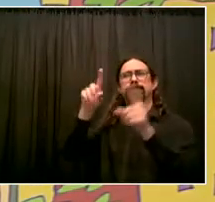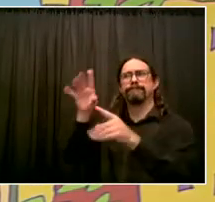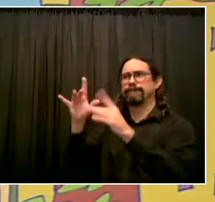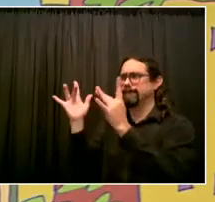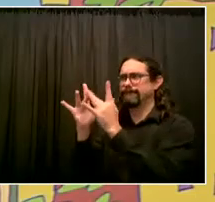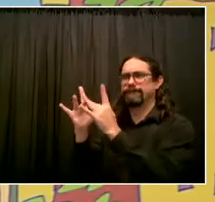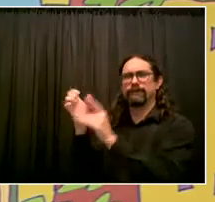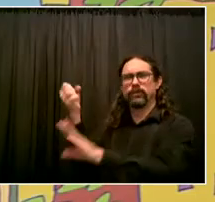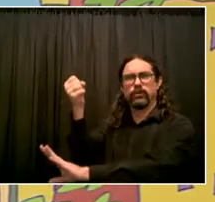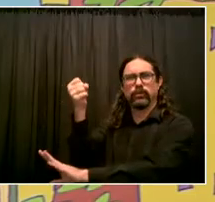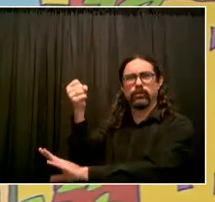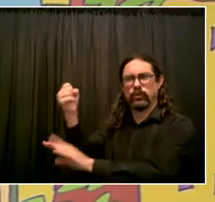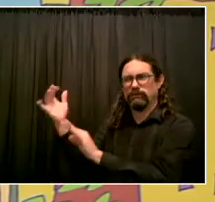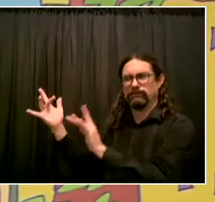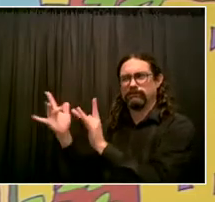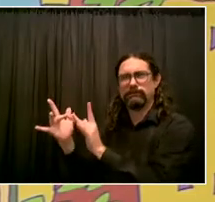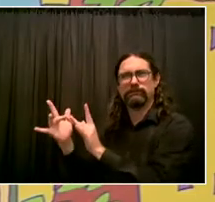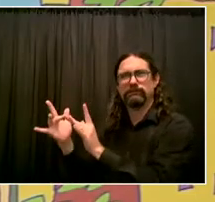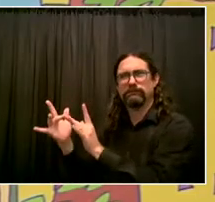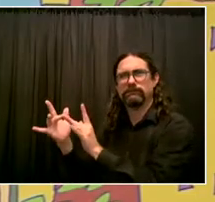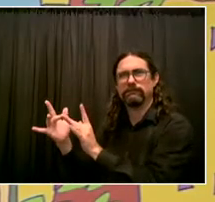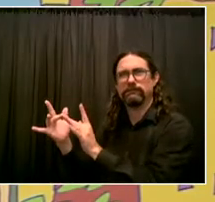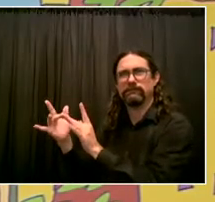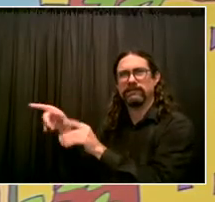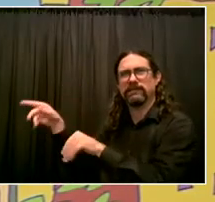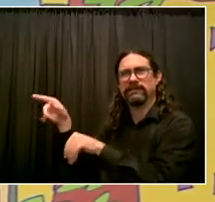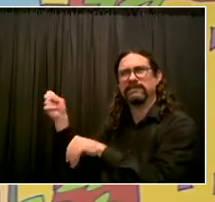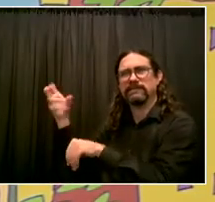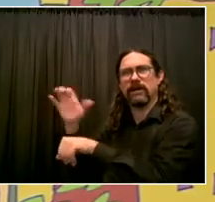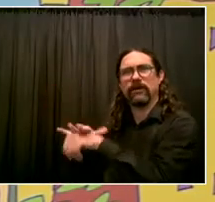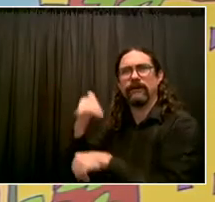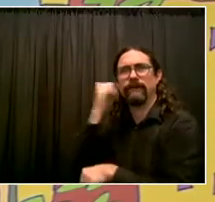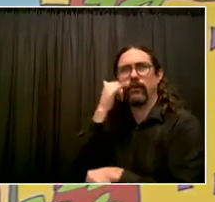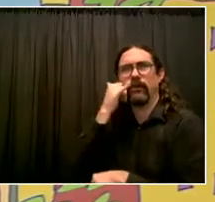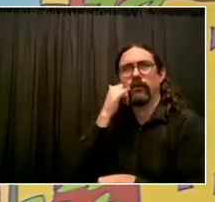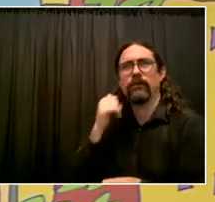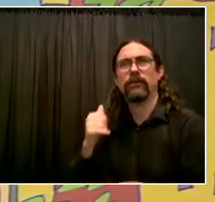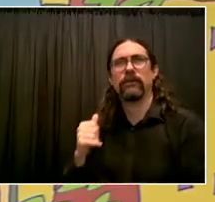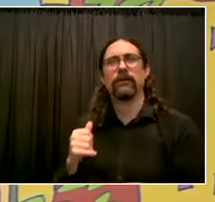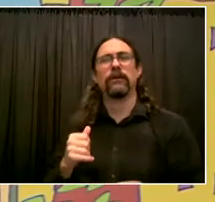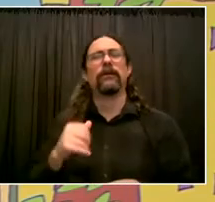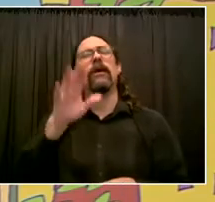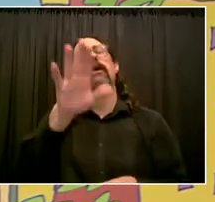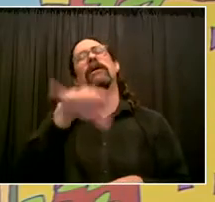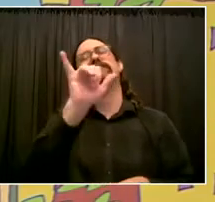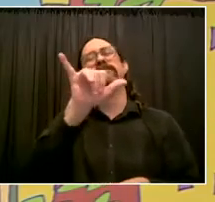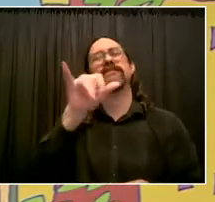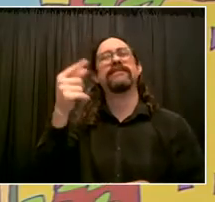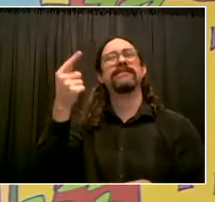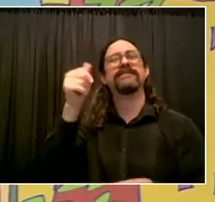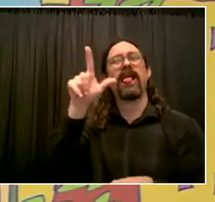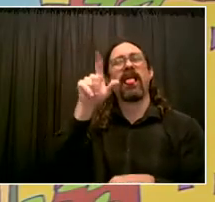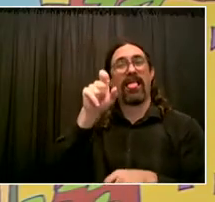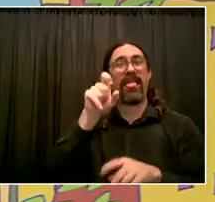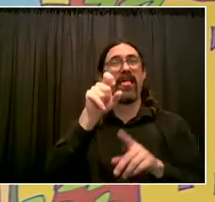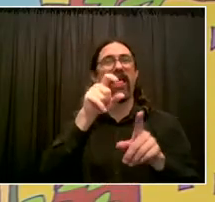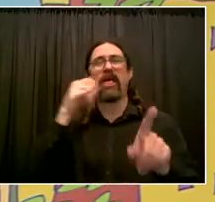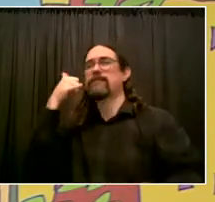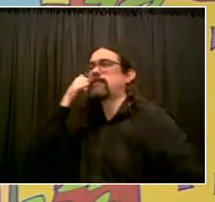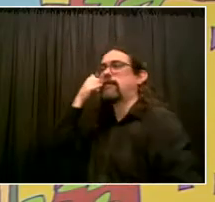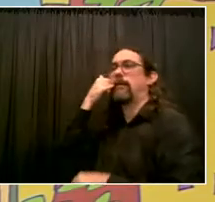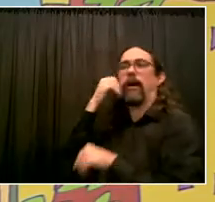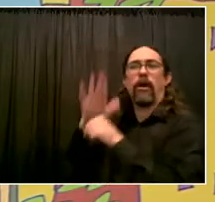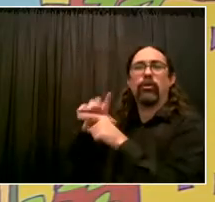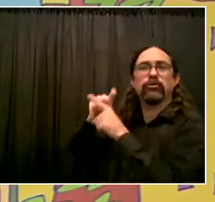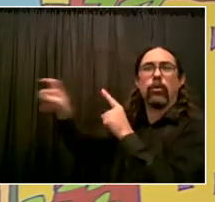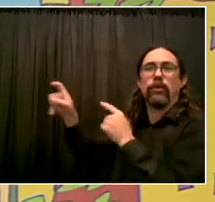She's on a phone call. That sounds like Gail. If you know Gail, she's multitasking. Let's see if we can get her, otherwise I'll keep moving on.